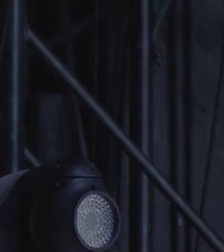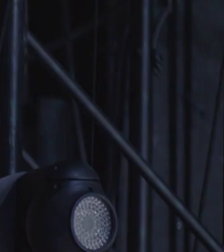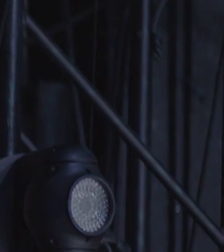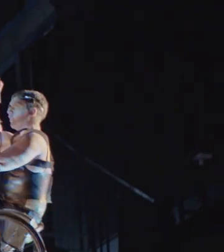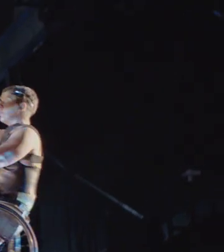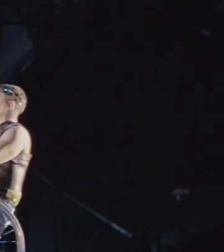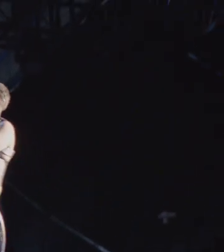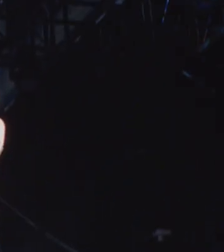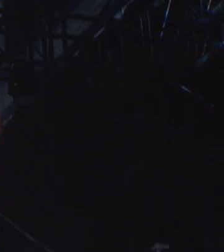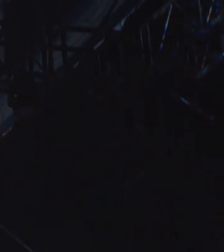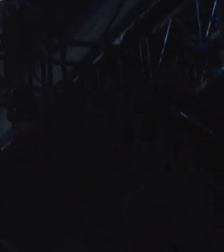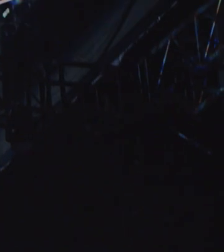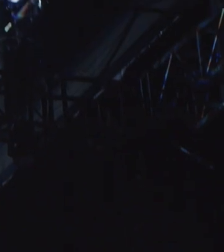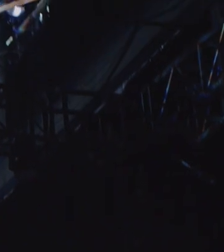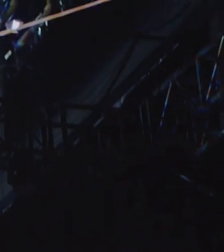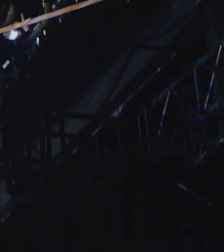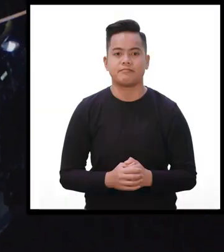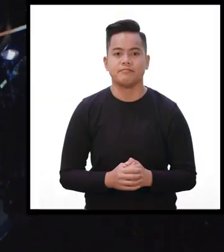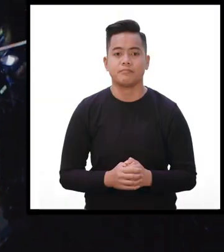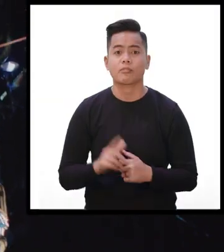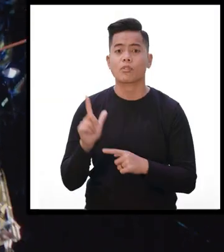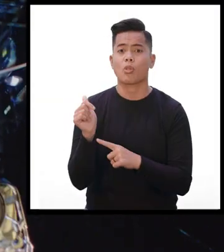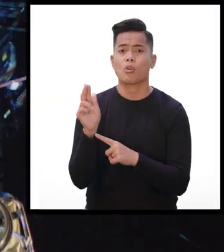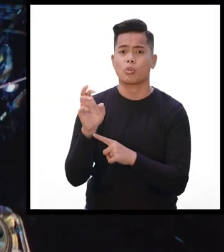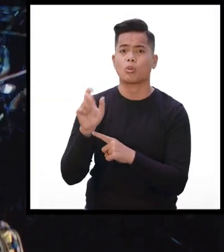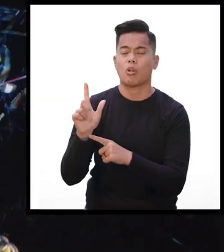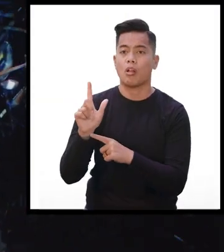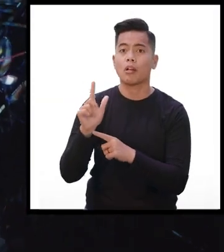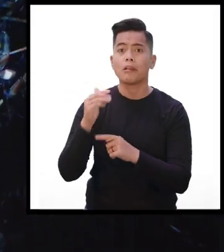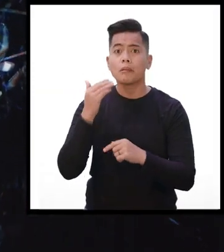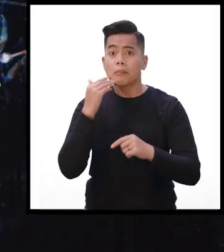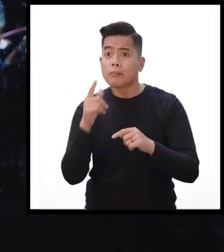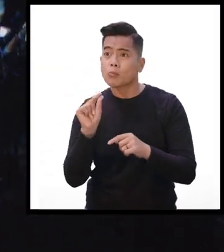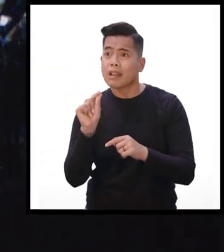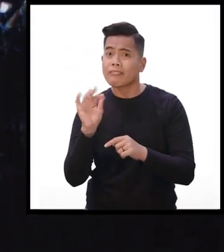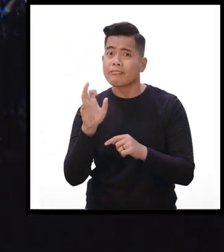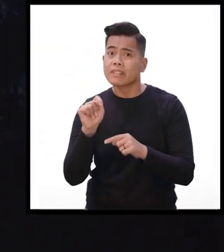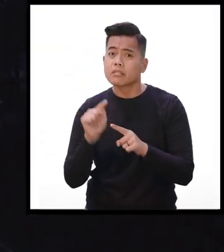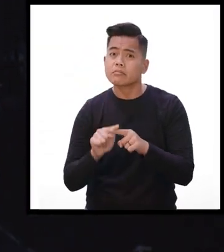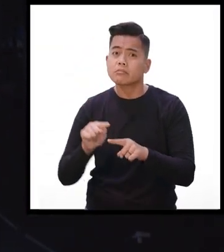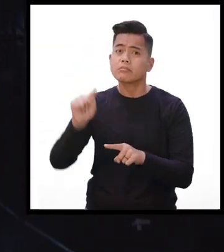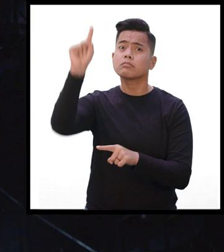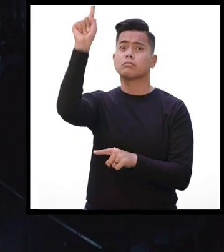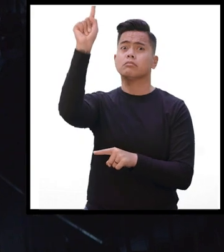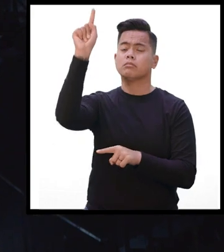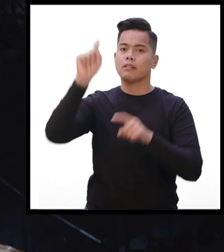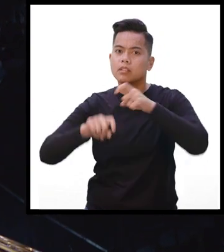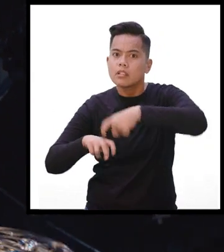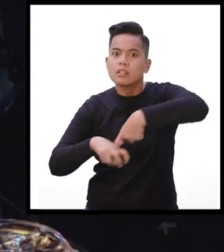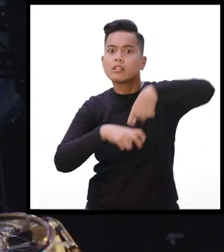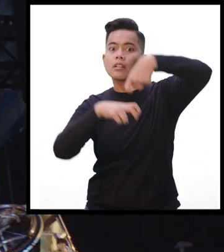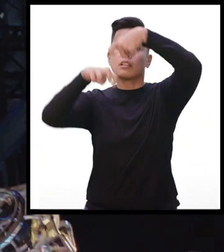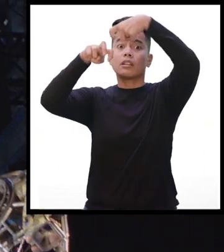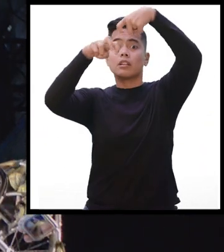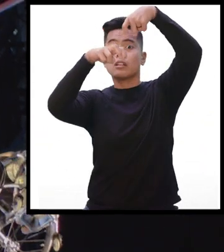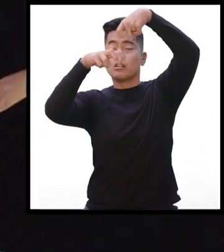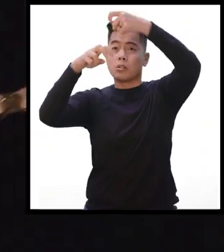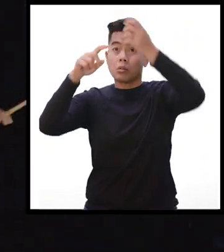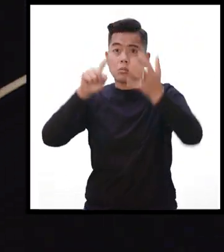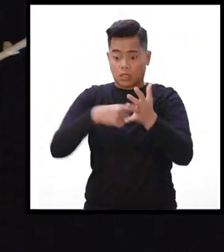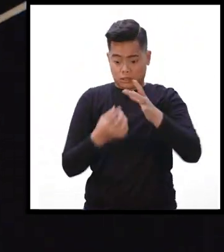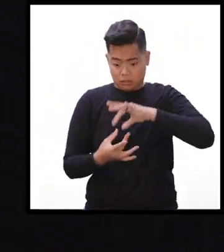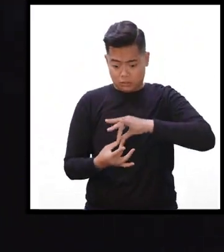Airborne dancers stretched barbed wire elastic cord. You're dangling 20 feet in the air from a rather thin metal